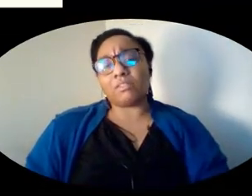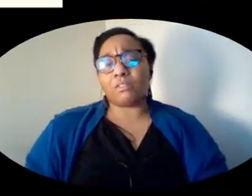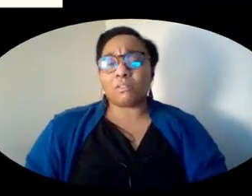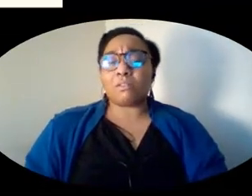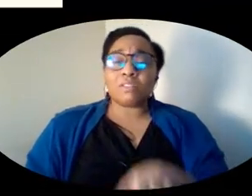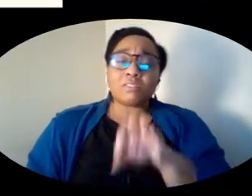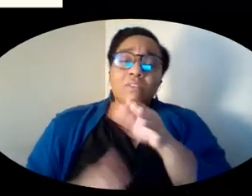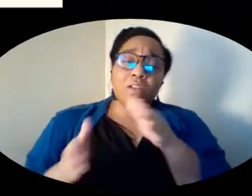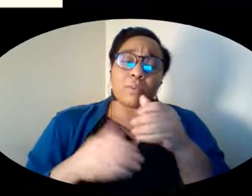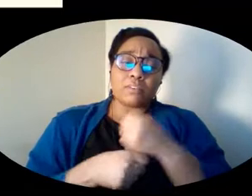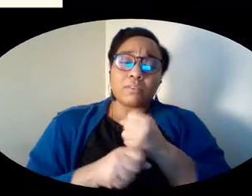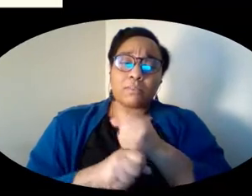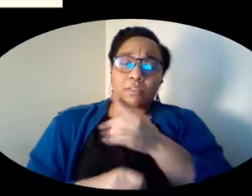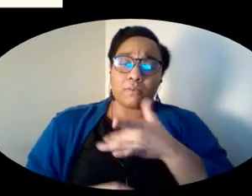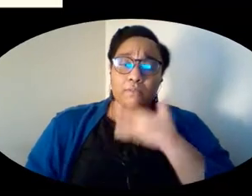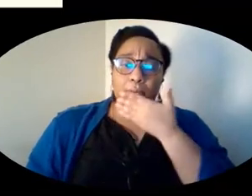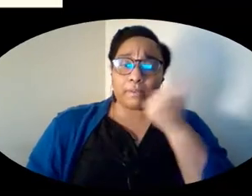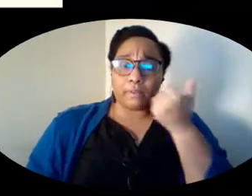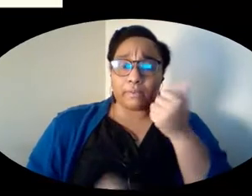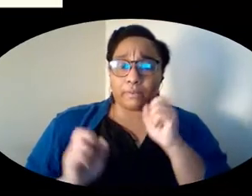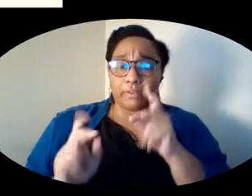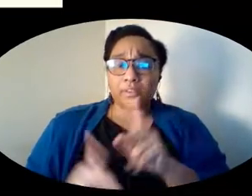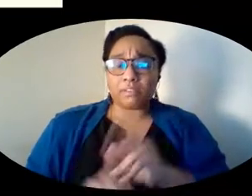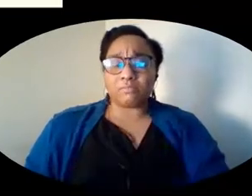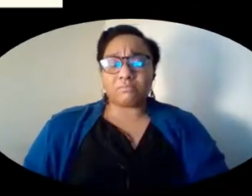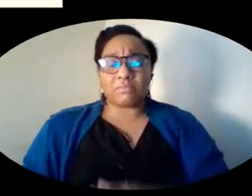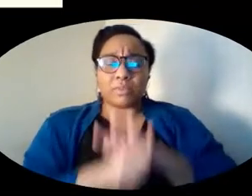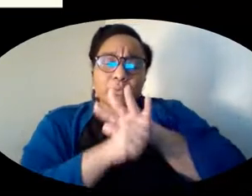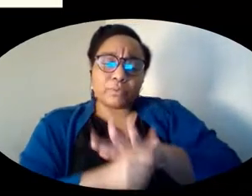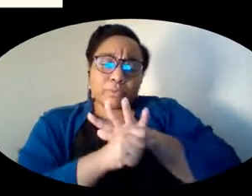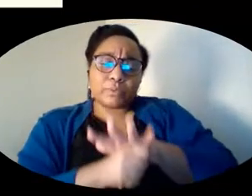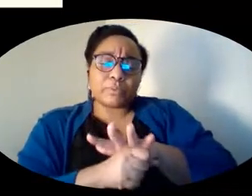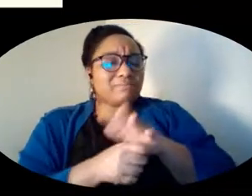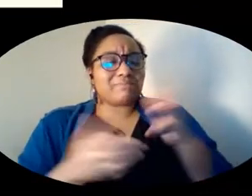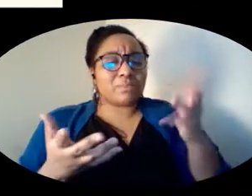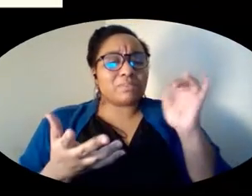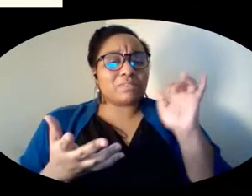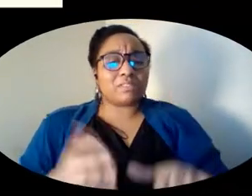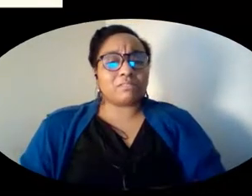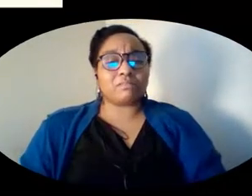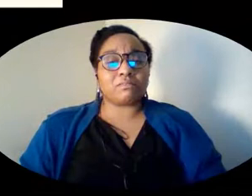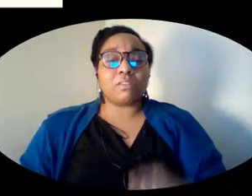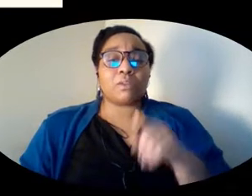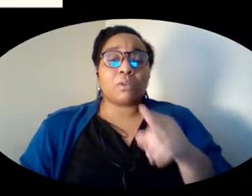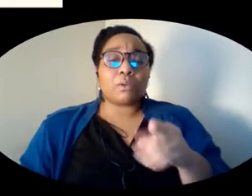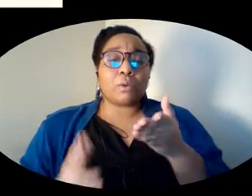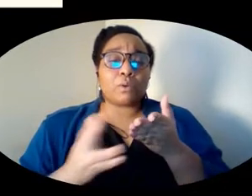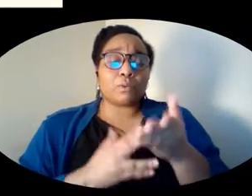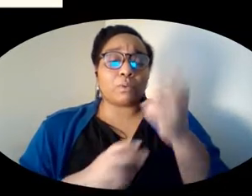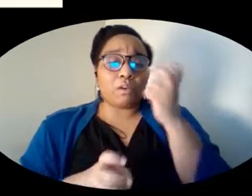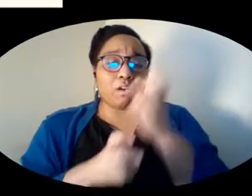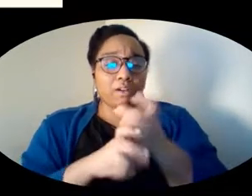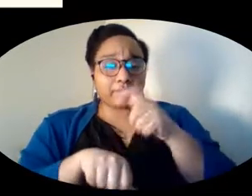Let's find ways to make you feel better. What is stress? When you're going through a